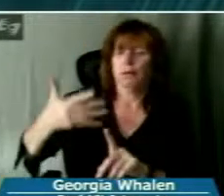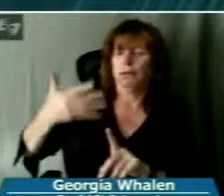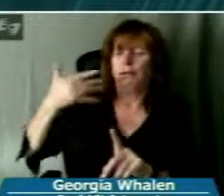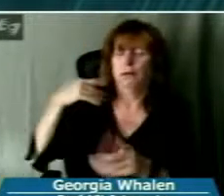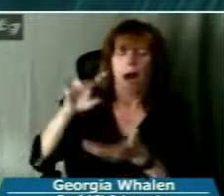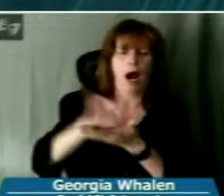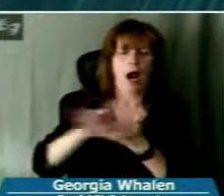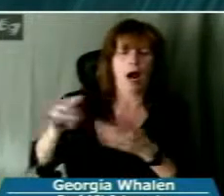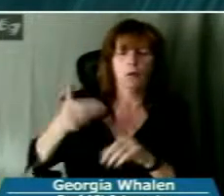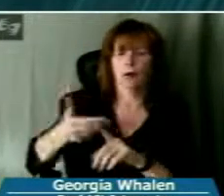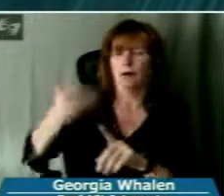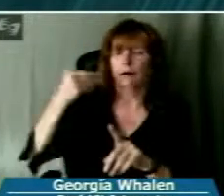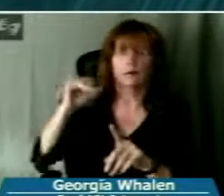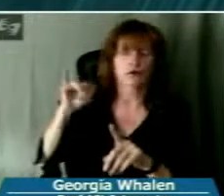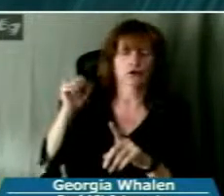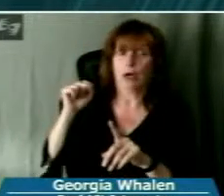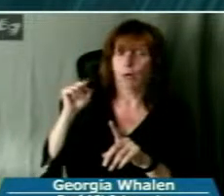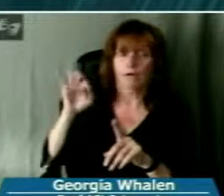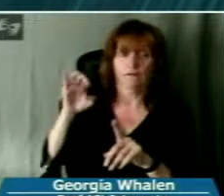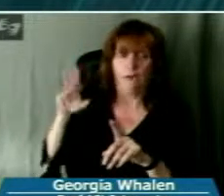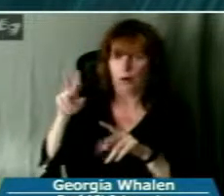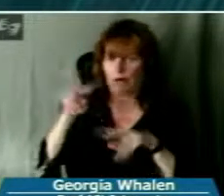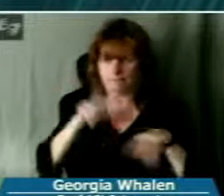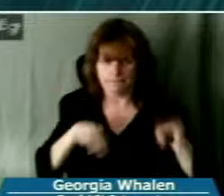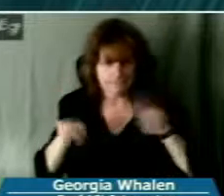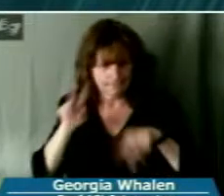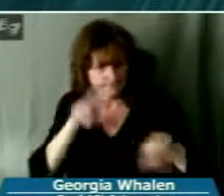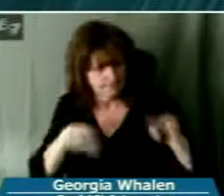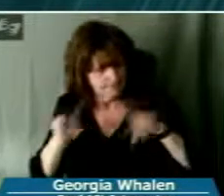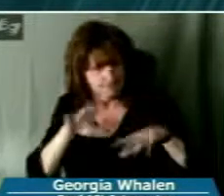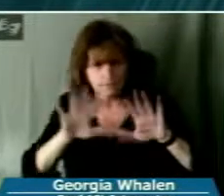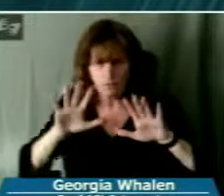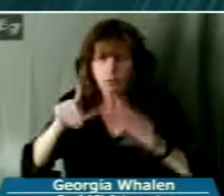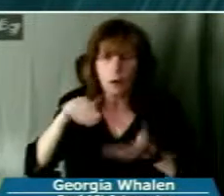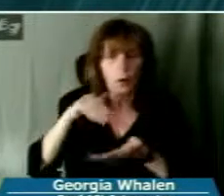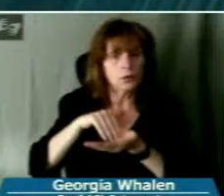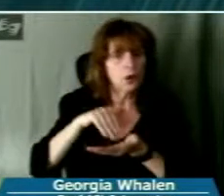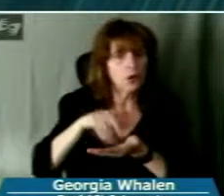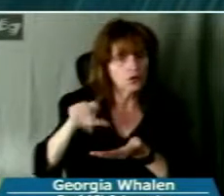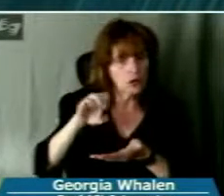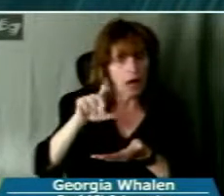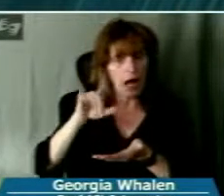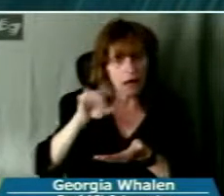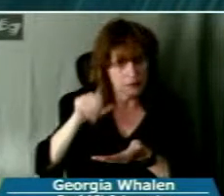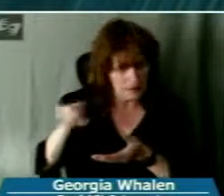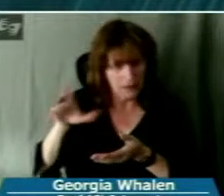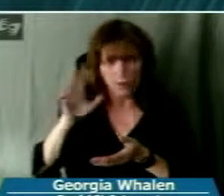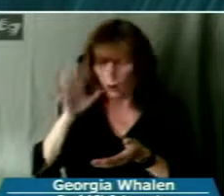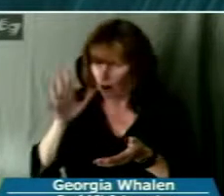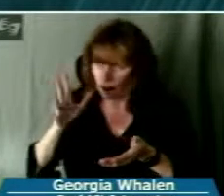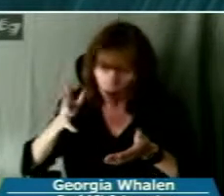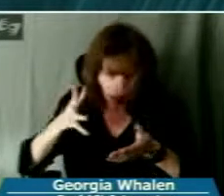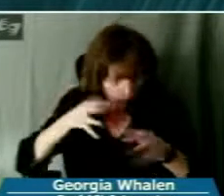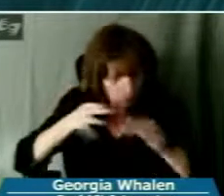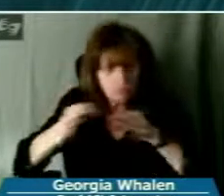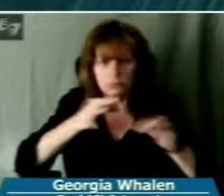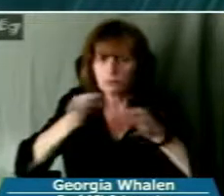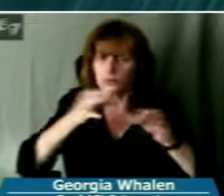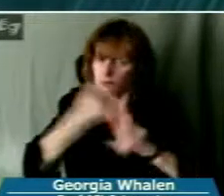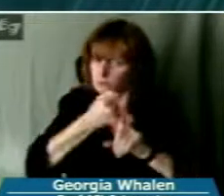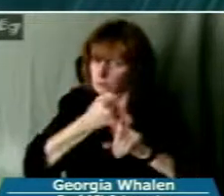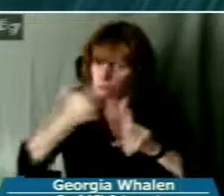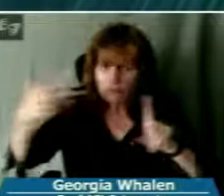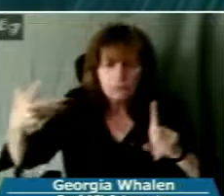in the year. So it's going to be a good, I think, explanation and opportunity to share information about the way this virus is changing life as we know it